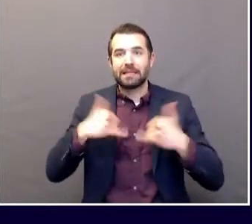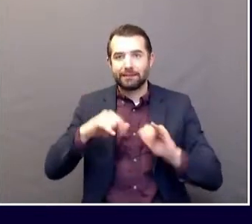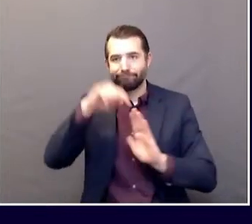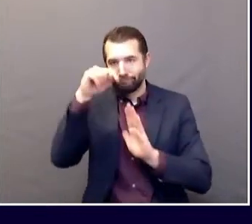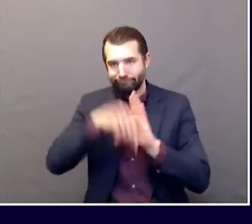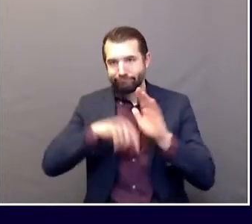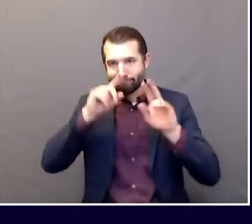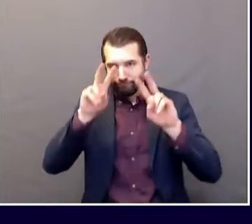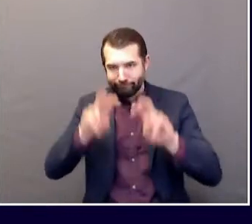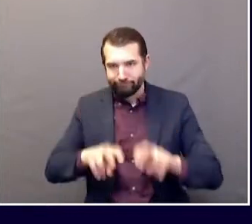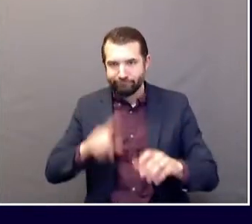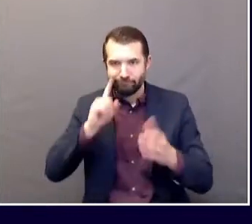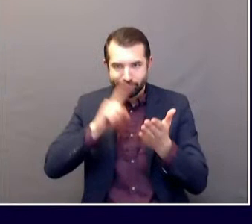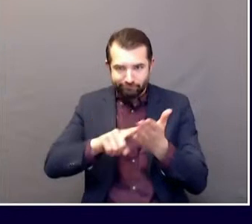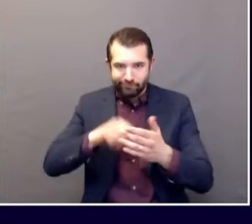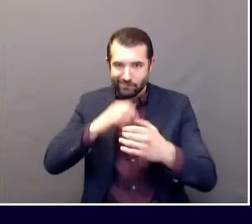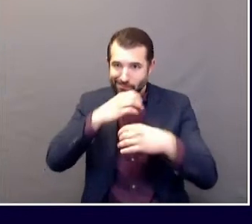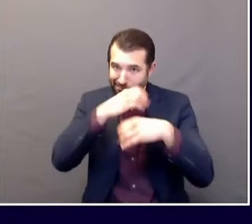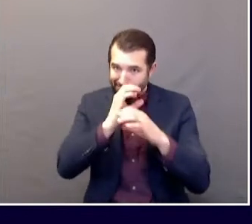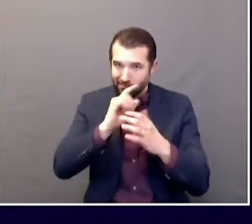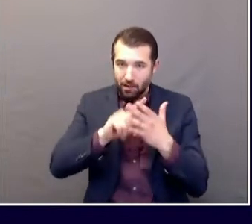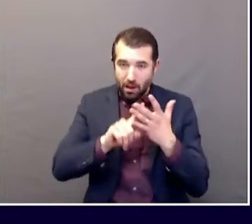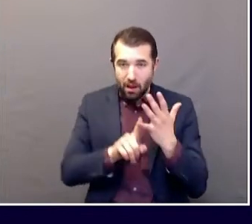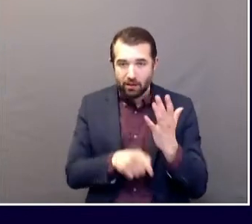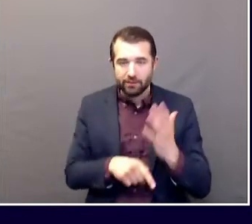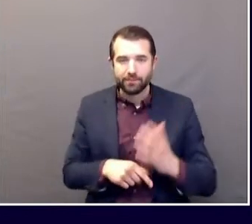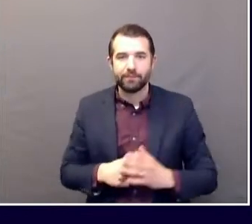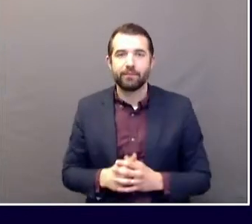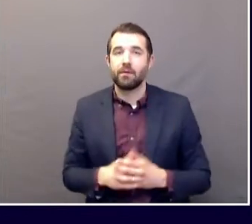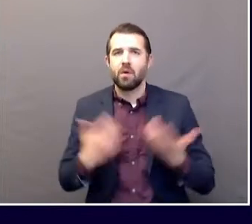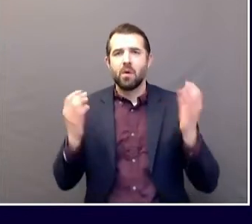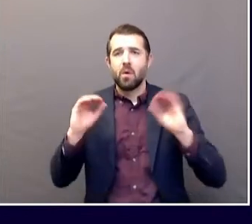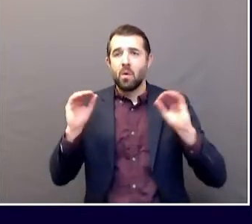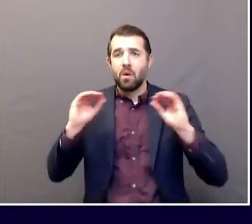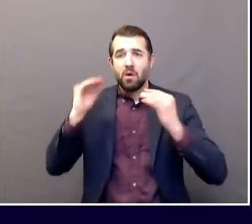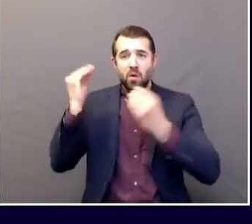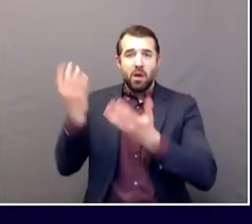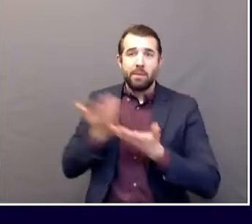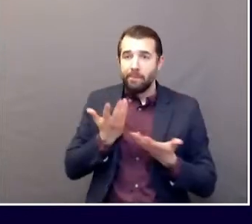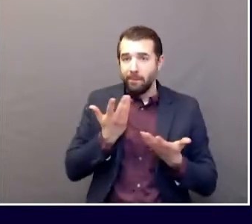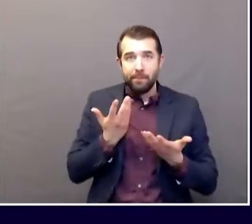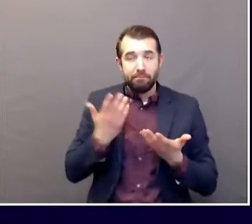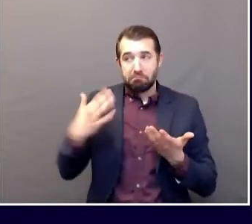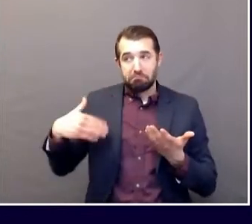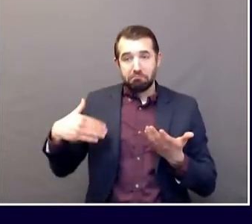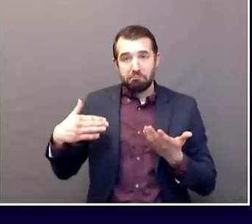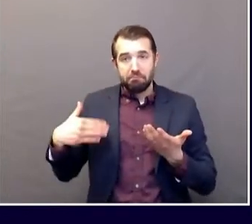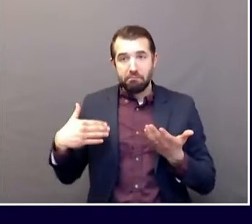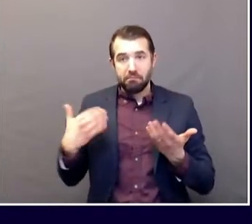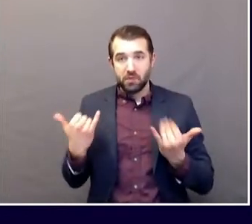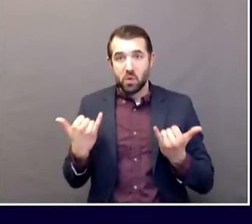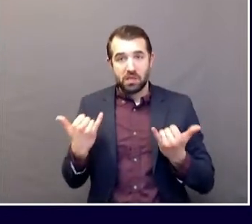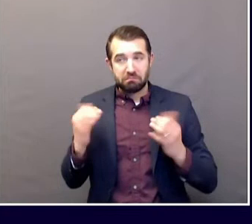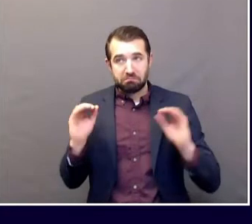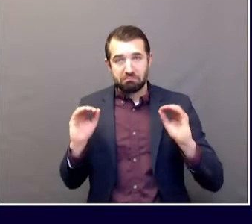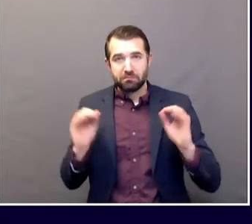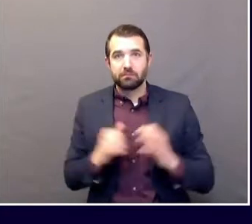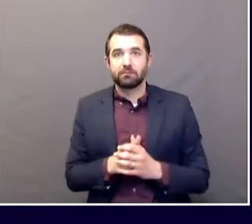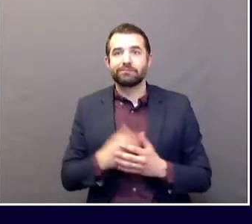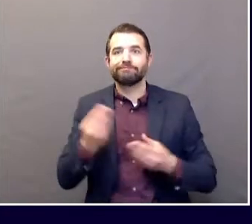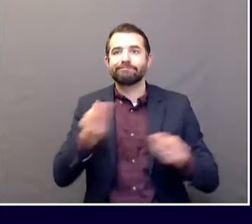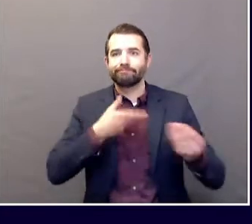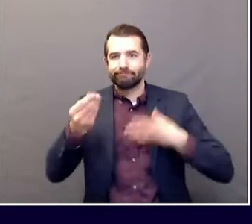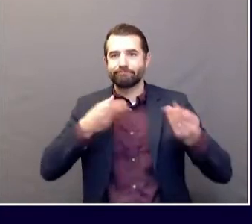new ones today, or none that I'm reporting on. We haven't detected any, but we are receiving reports from